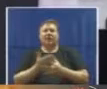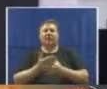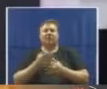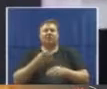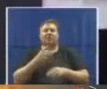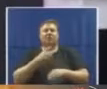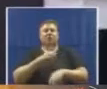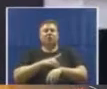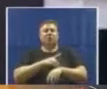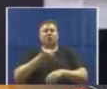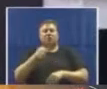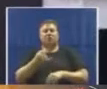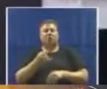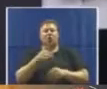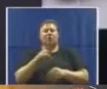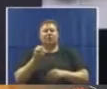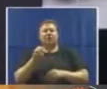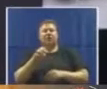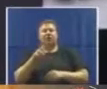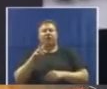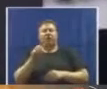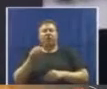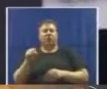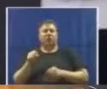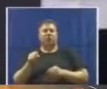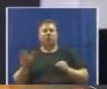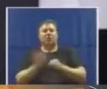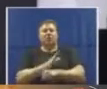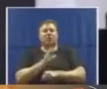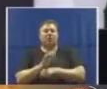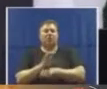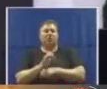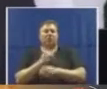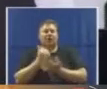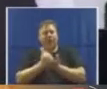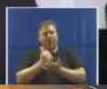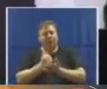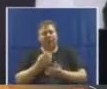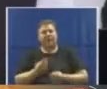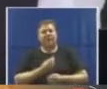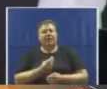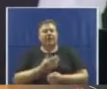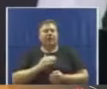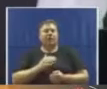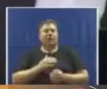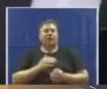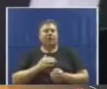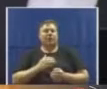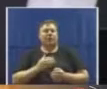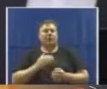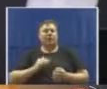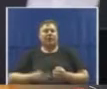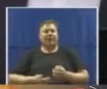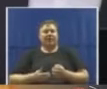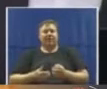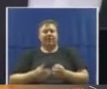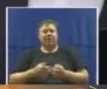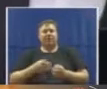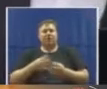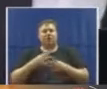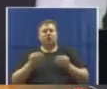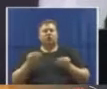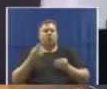Jacques de Vos, whose insistence on providing full counsel to a young mother seeking termination of pregnancy, proves